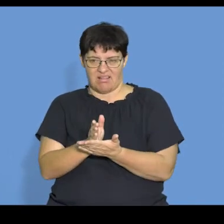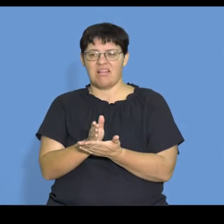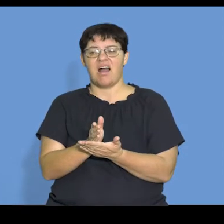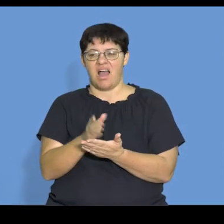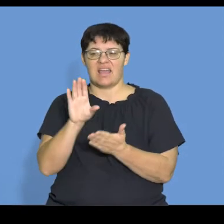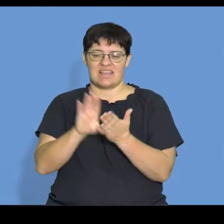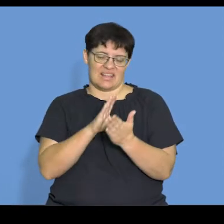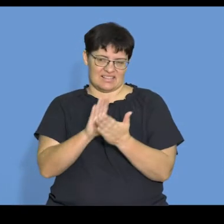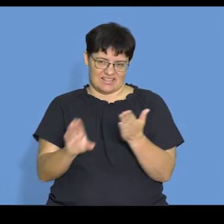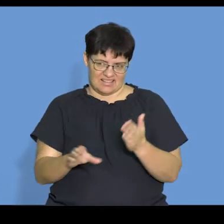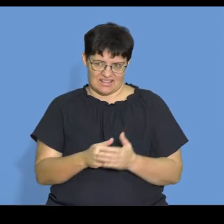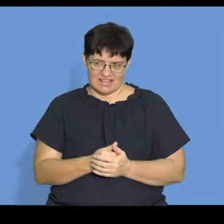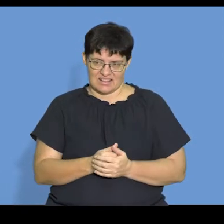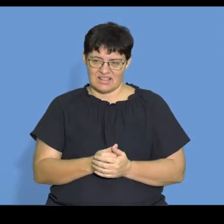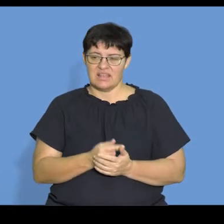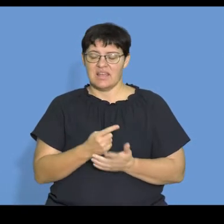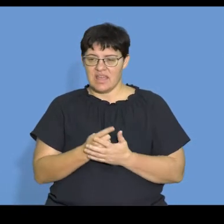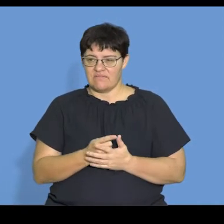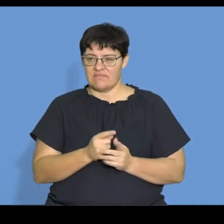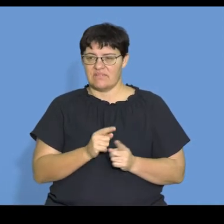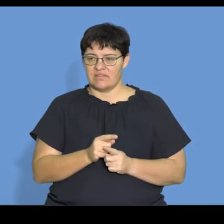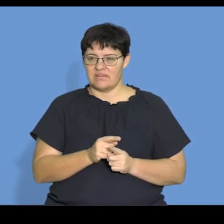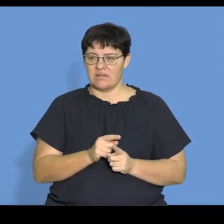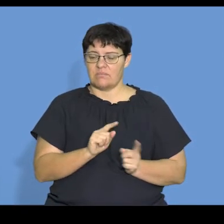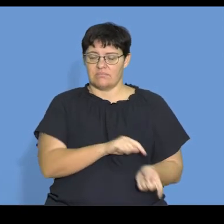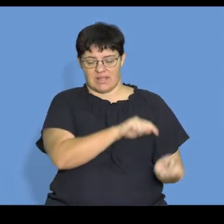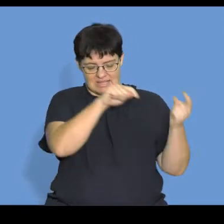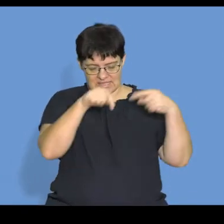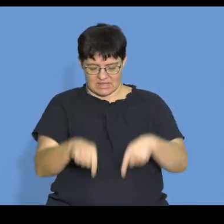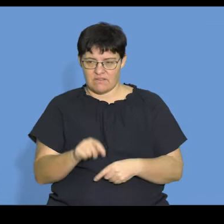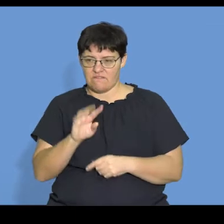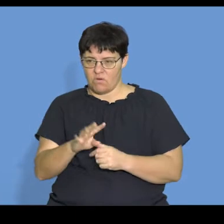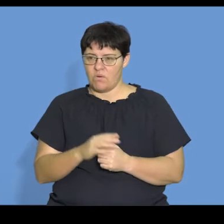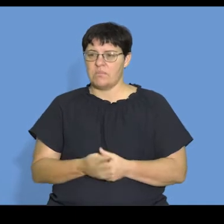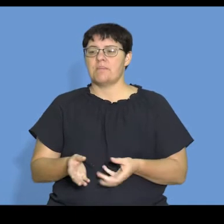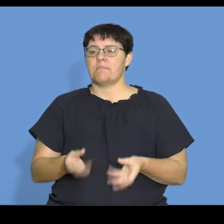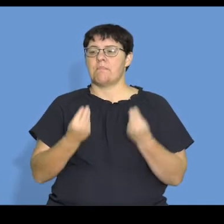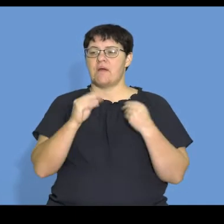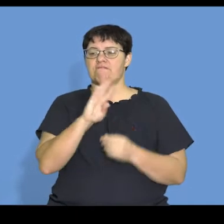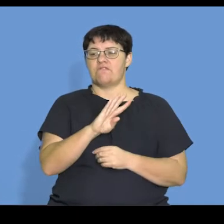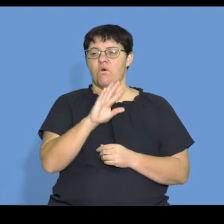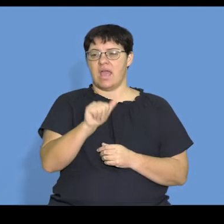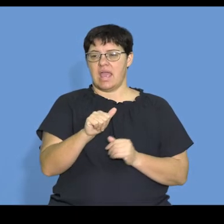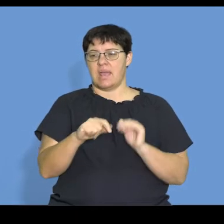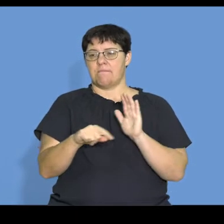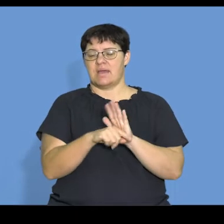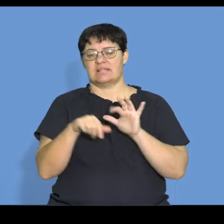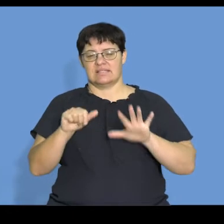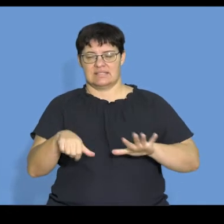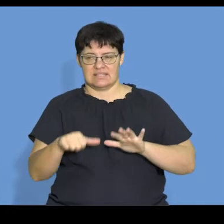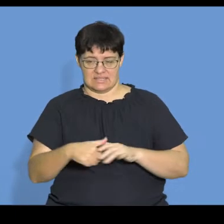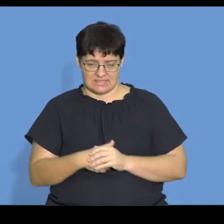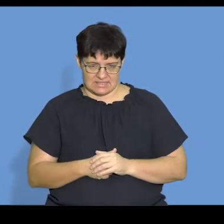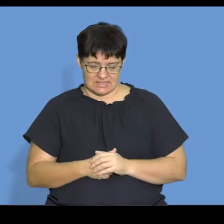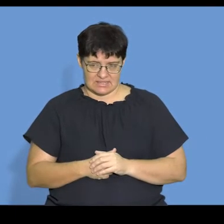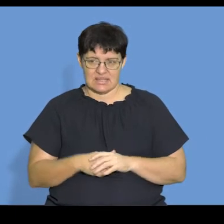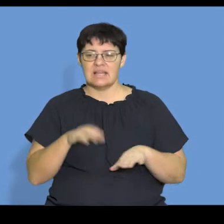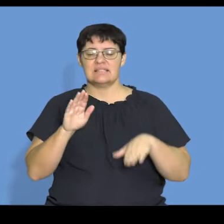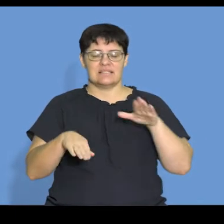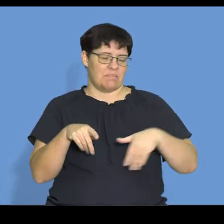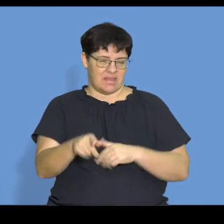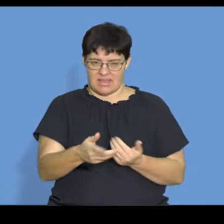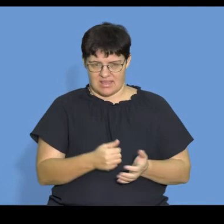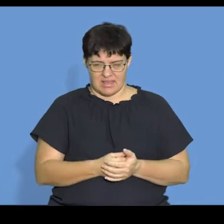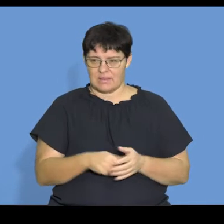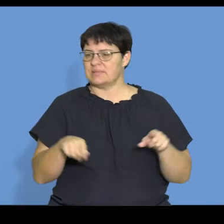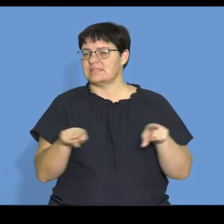If you multiply inside with the 4, then it will give us 4a minus 16. Similarly with this one, it's the very same